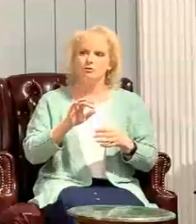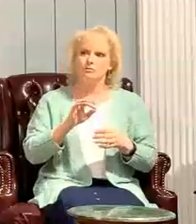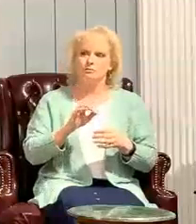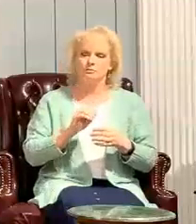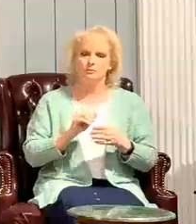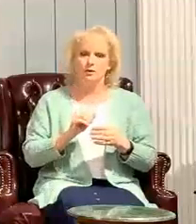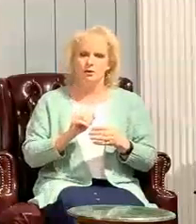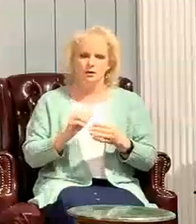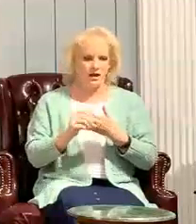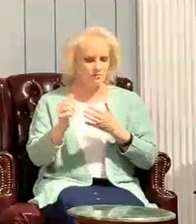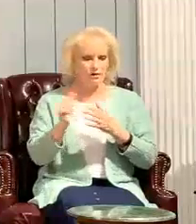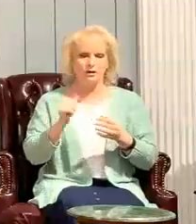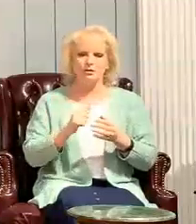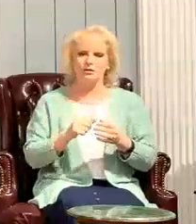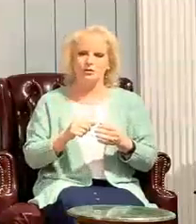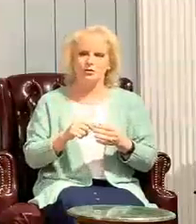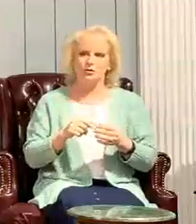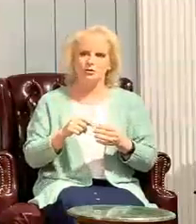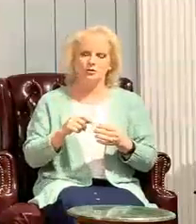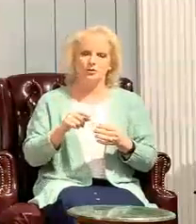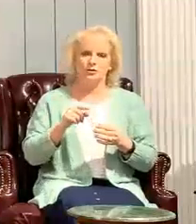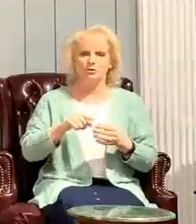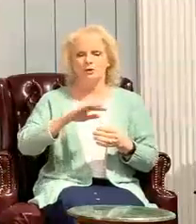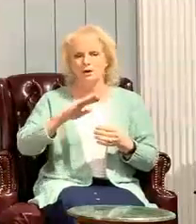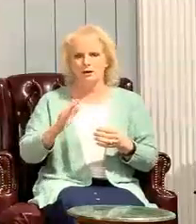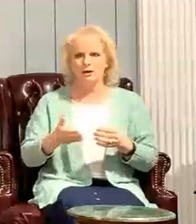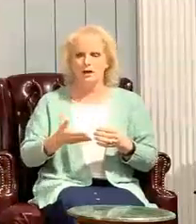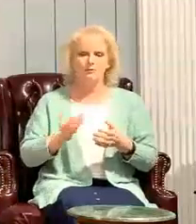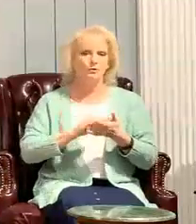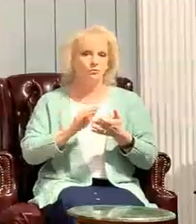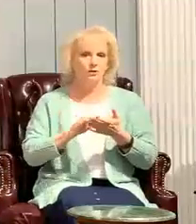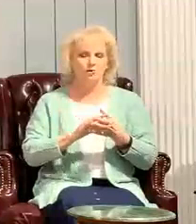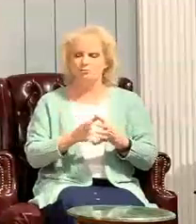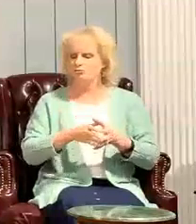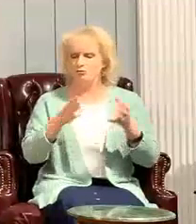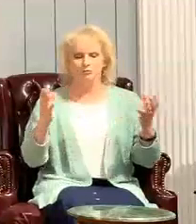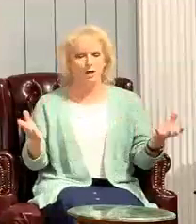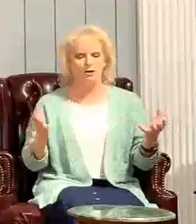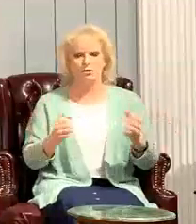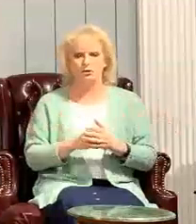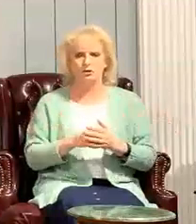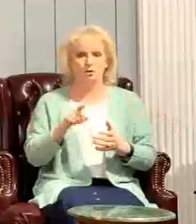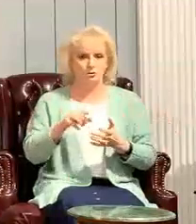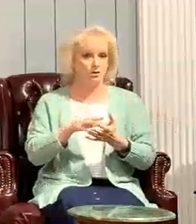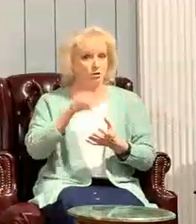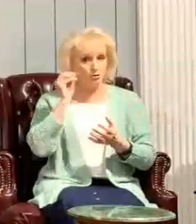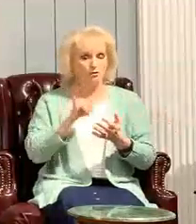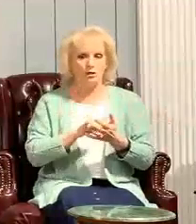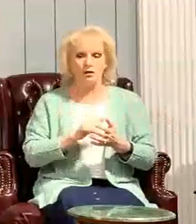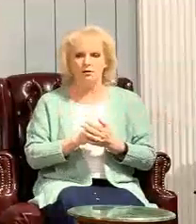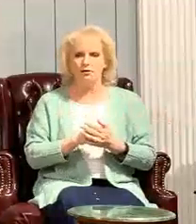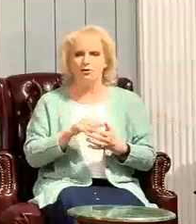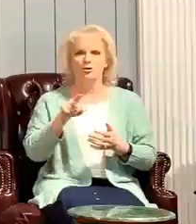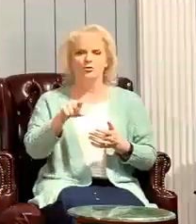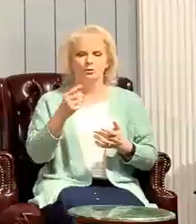God financially, you can also learn that you can never forgive too much. You can always forgive.